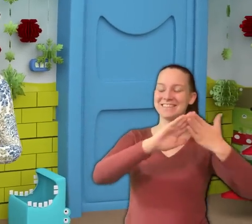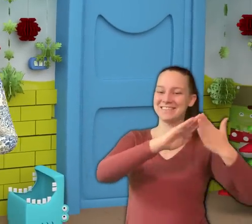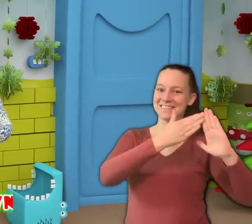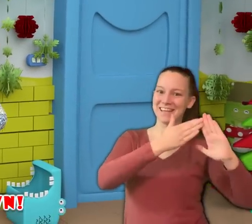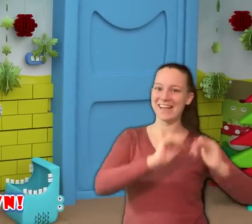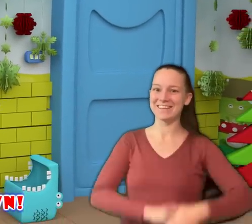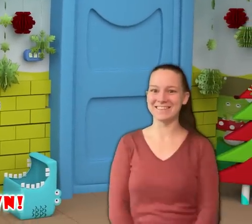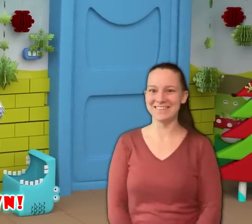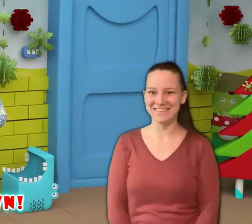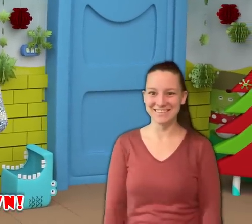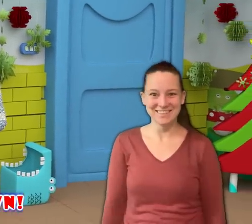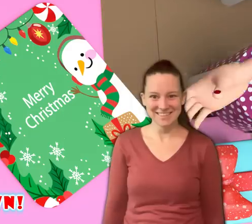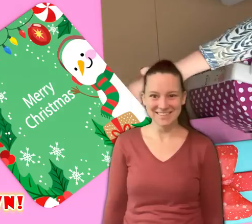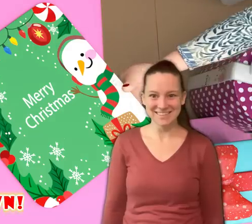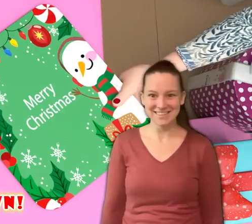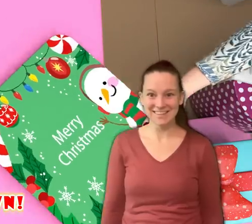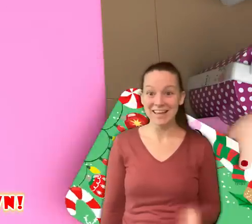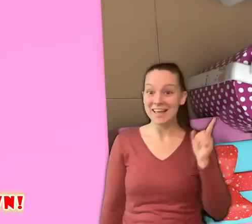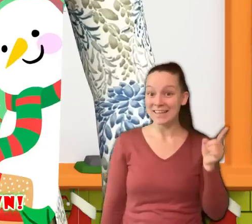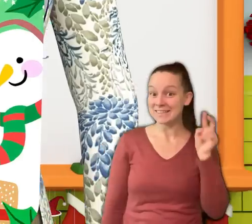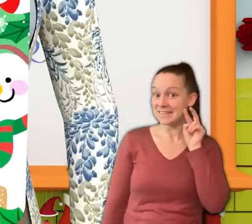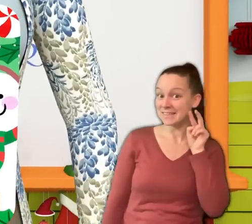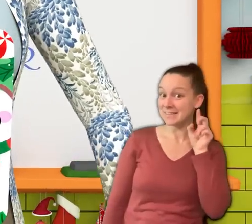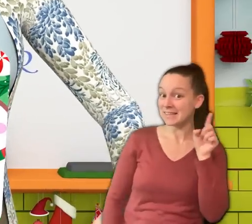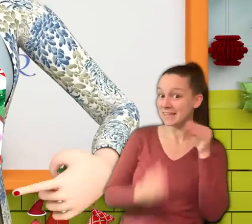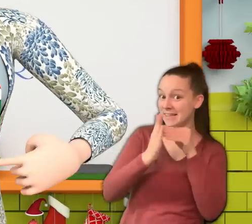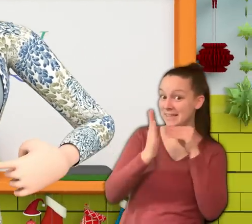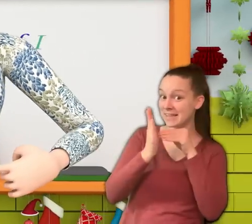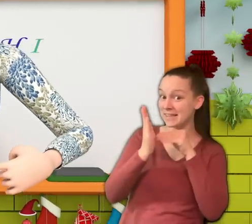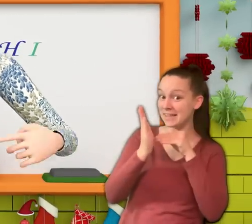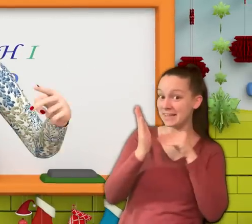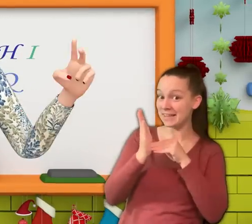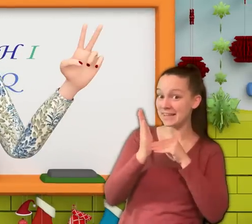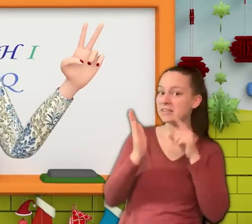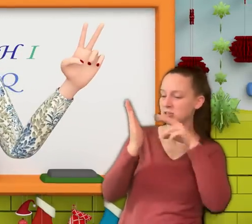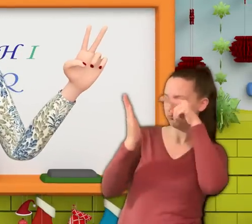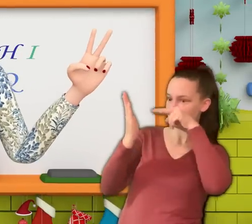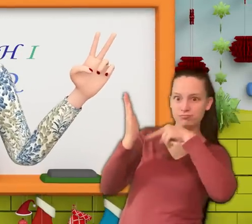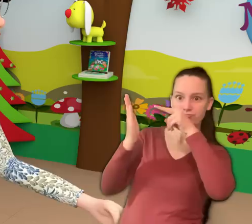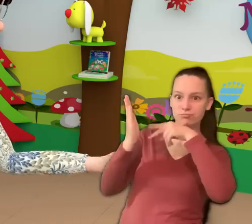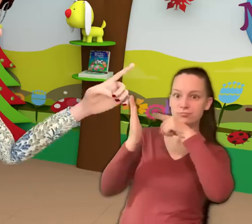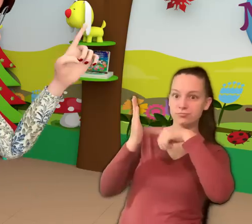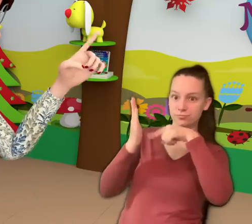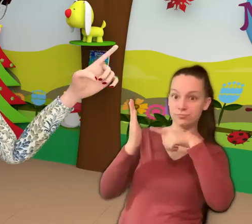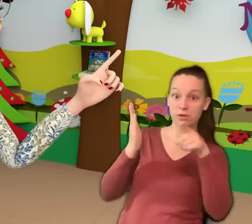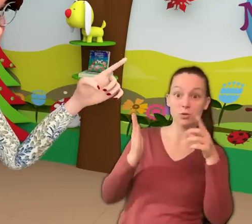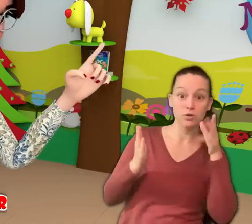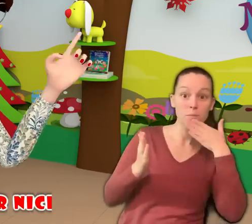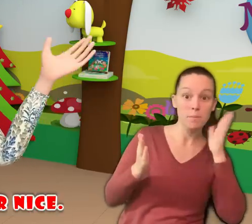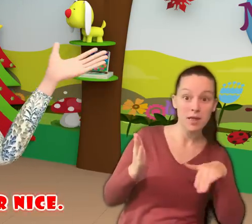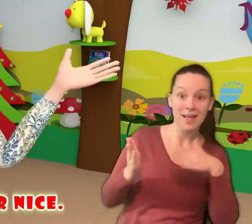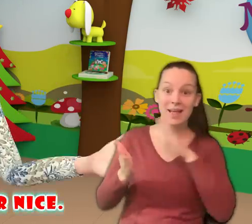Coming to Town he's making a list and checking it twice gonna